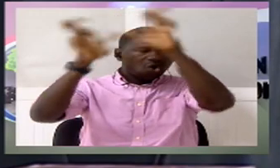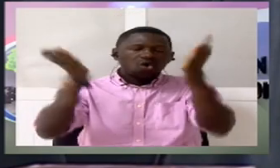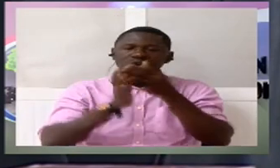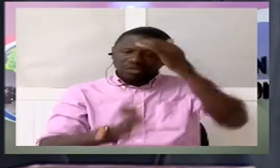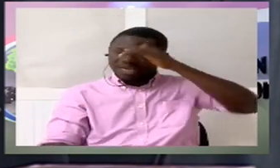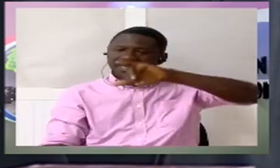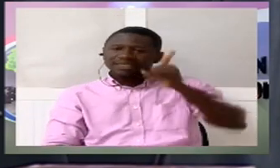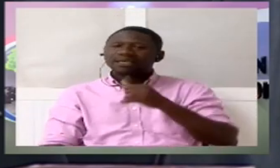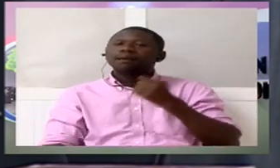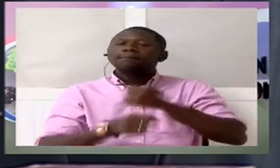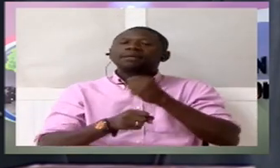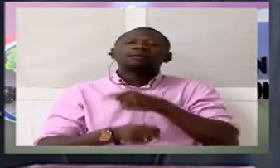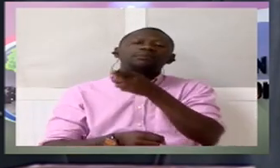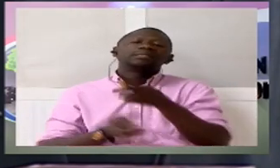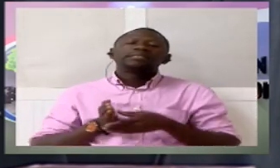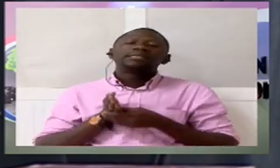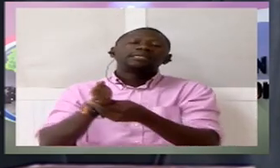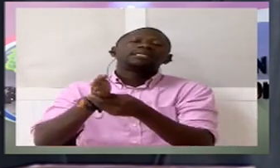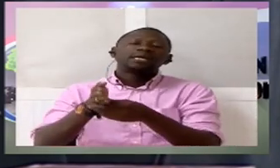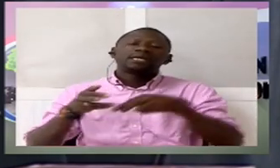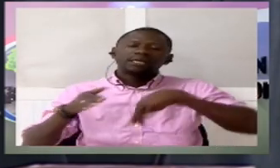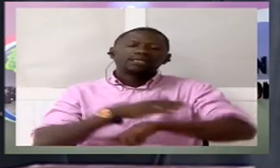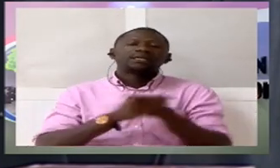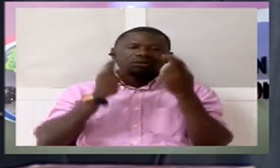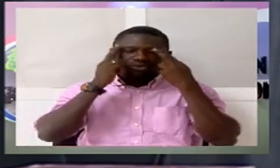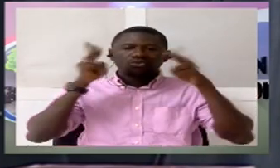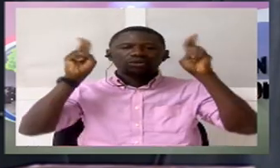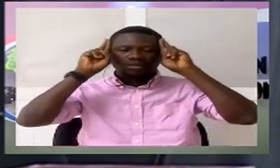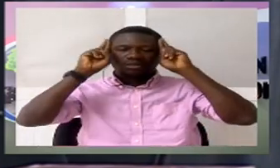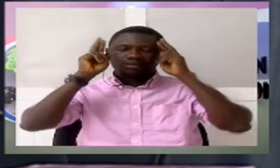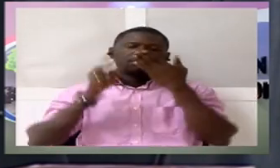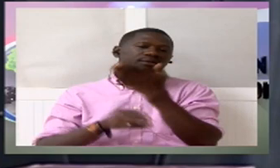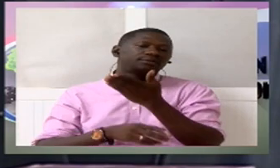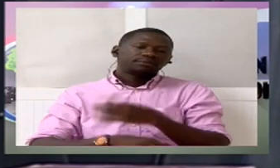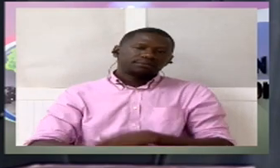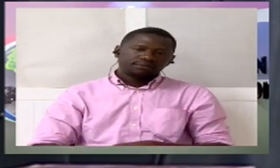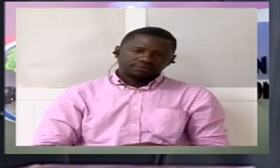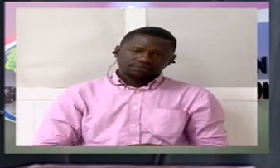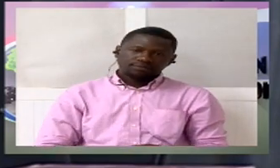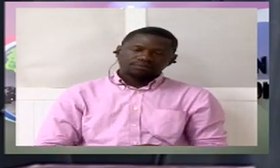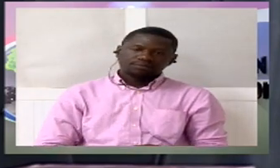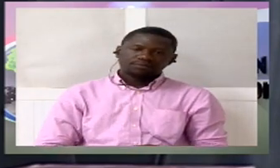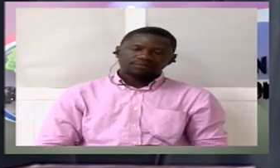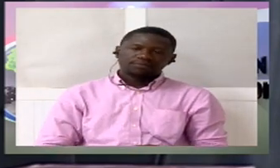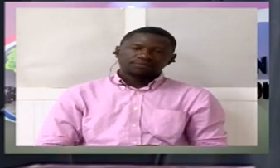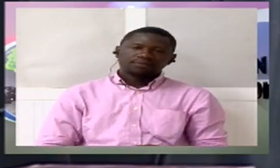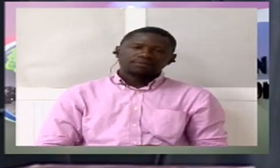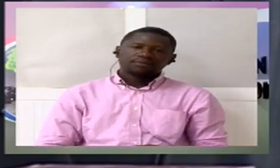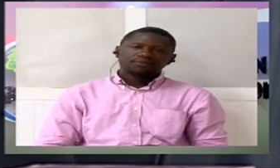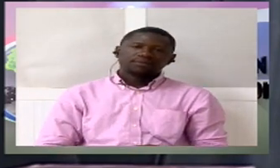Which was why the students came together and they made him their leader of the entire school.